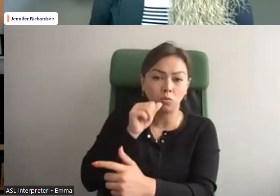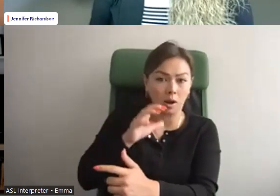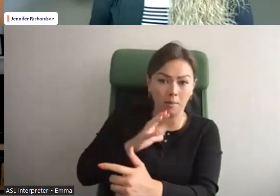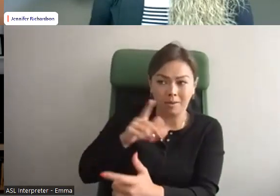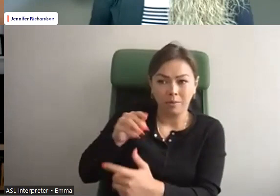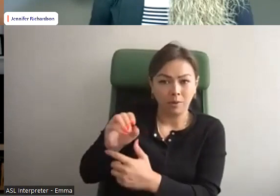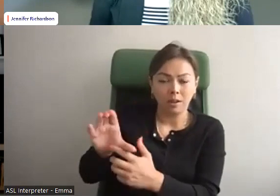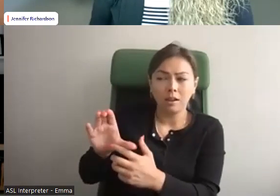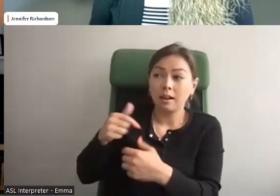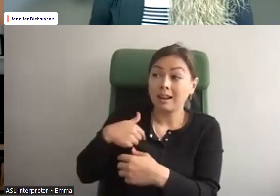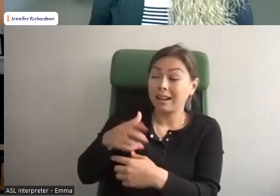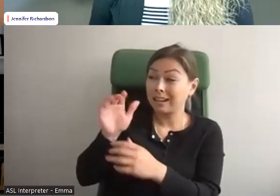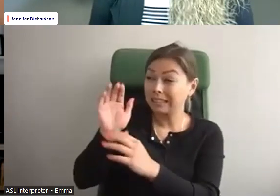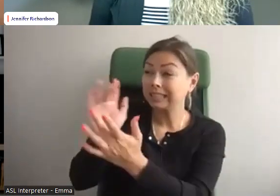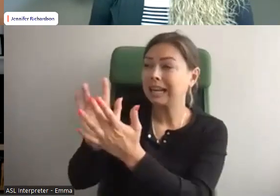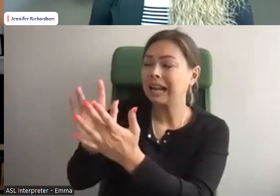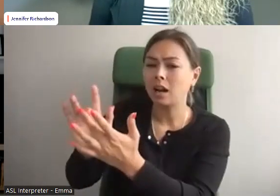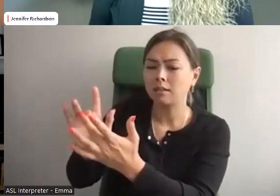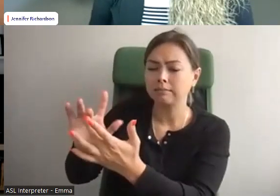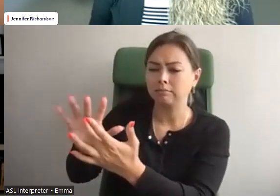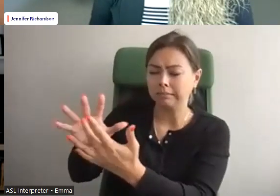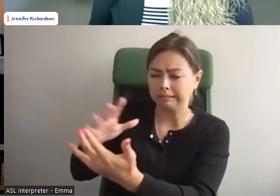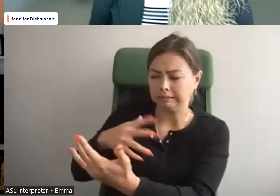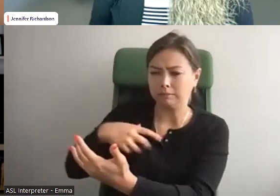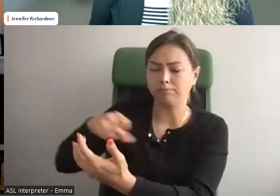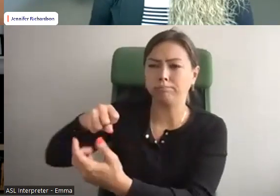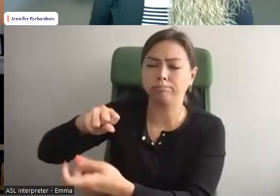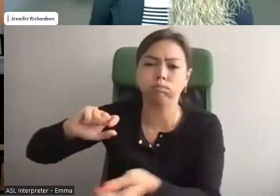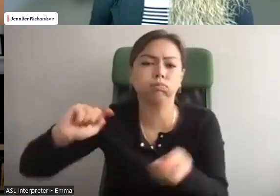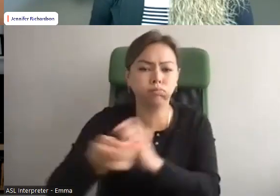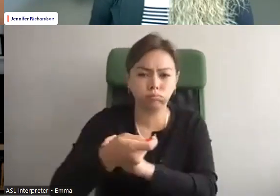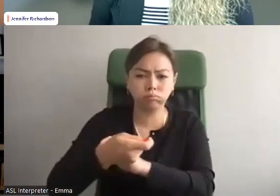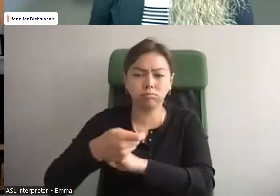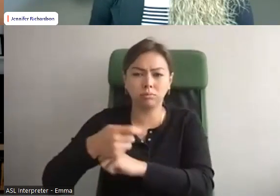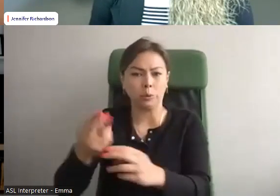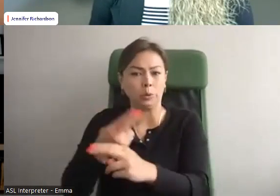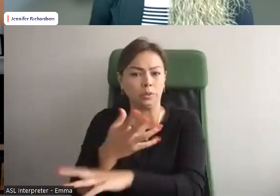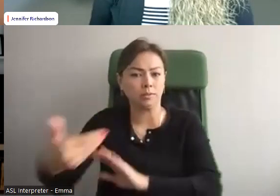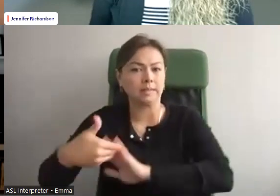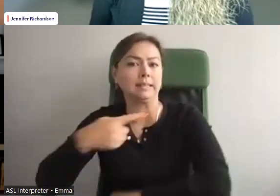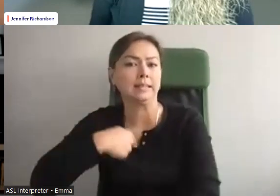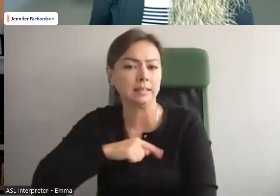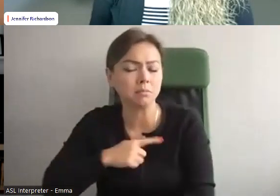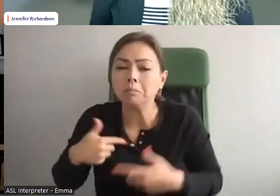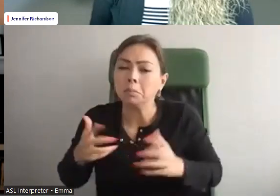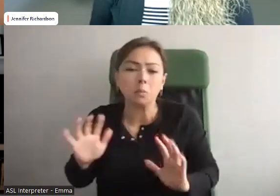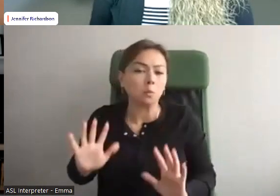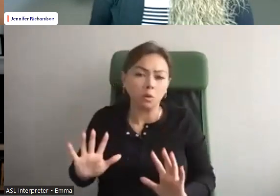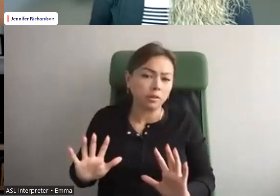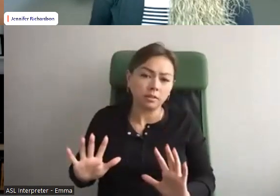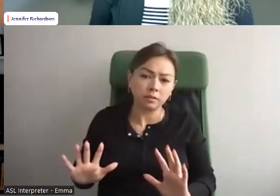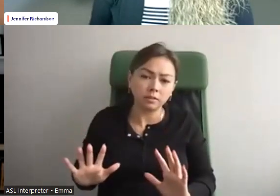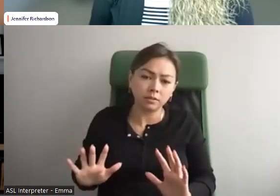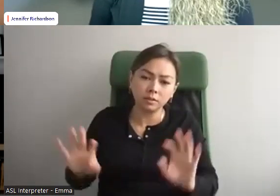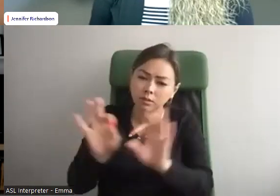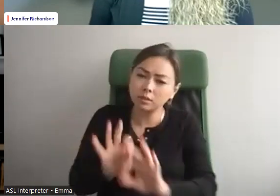used against us, of having us being used against us. So I think this is where, you know, the kind of solidarity that we